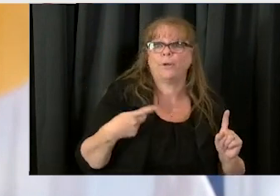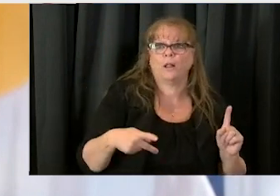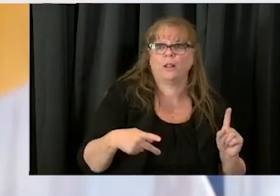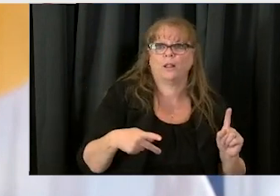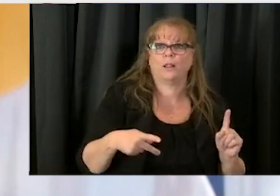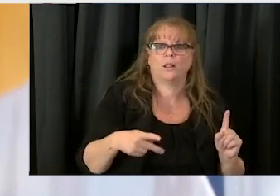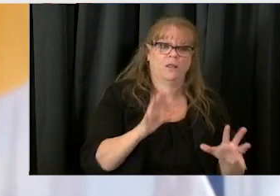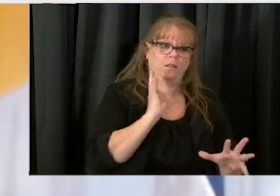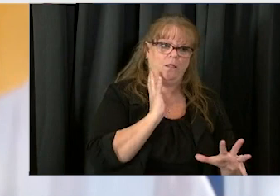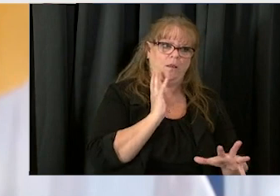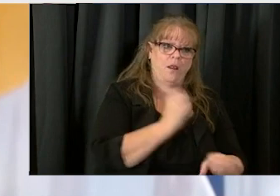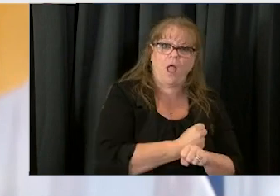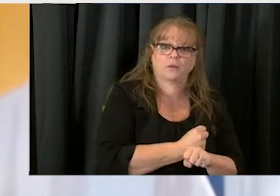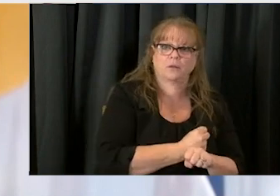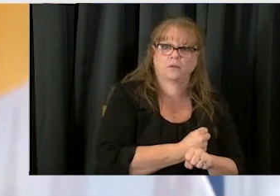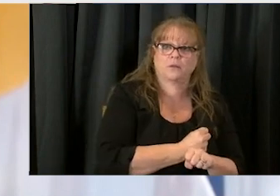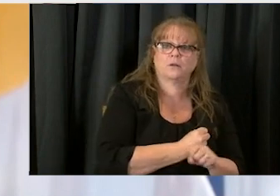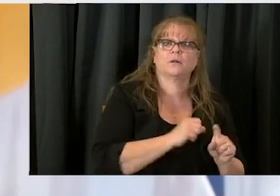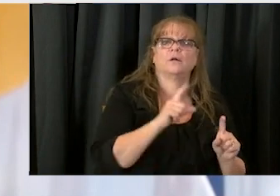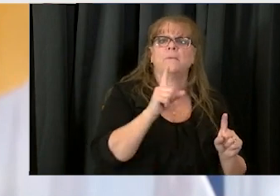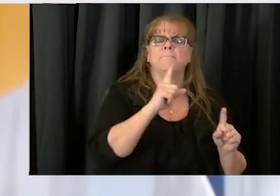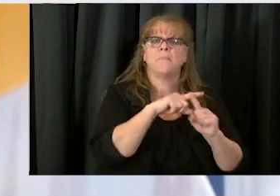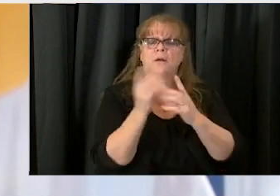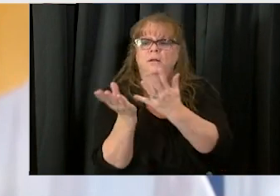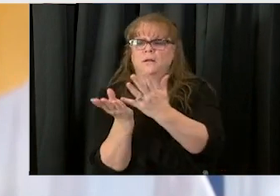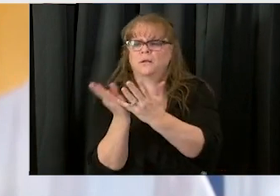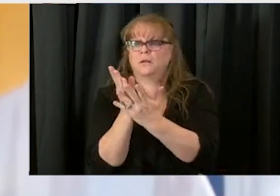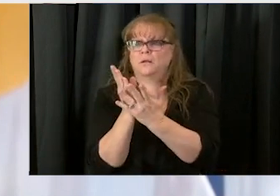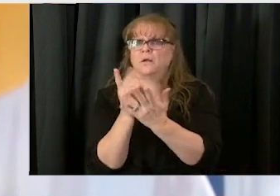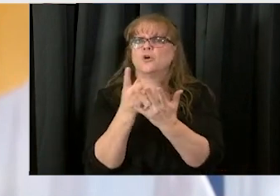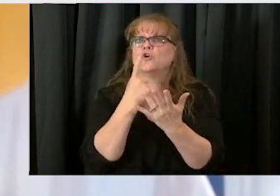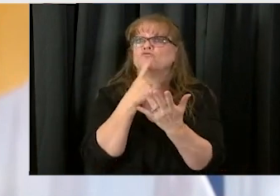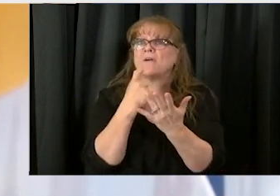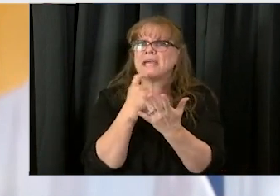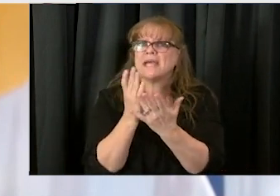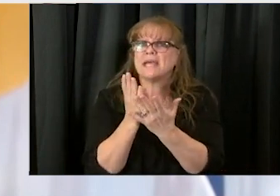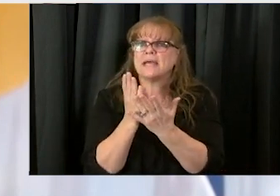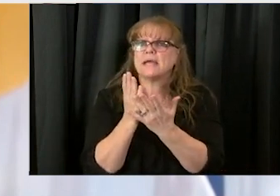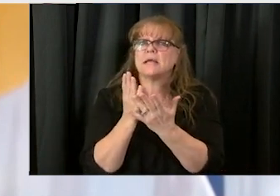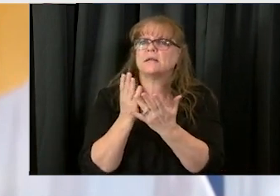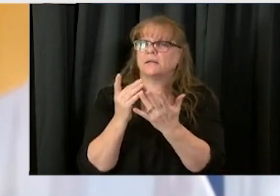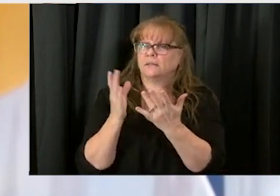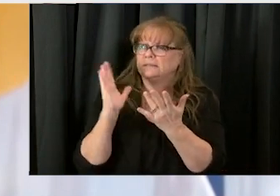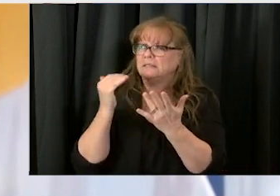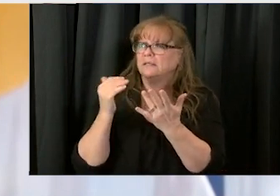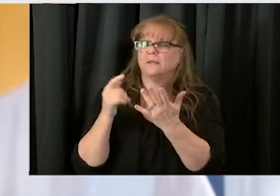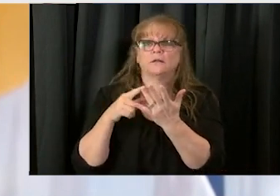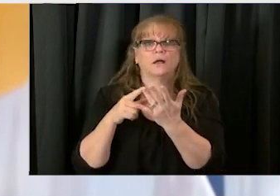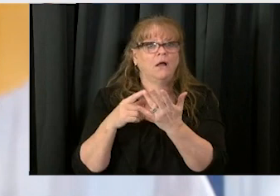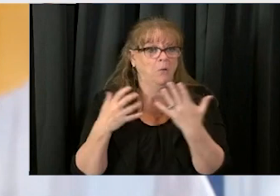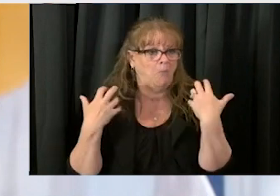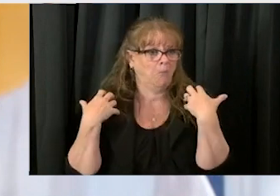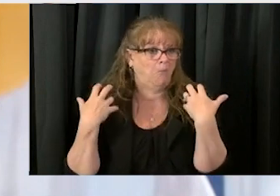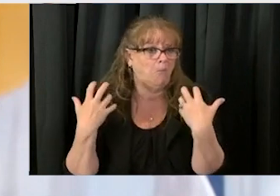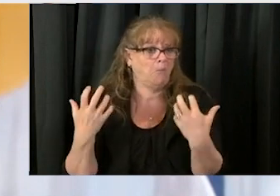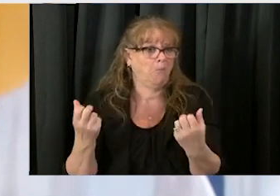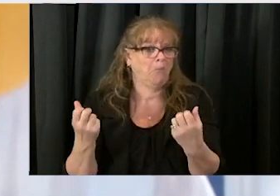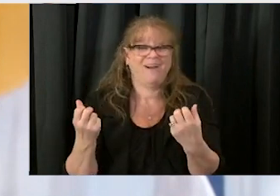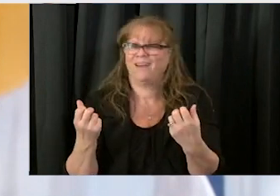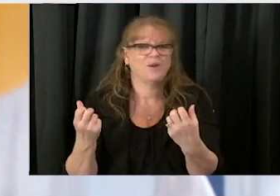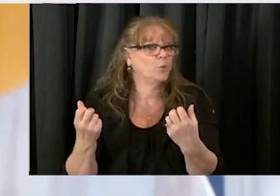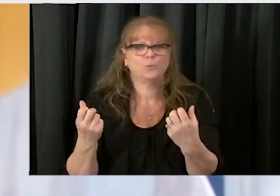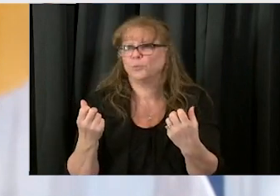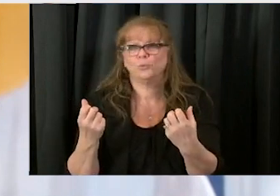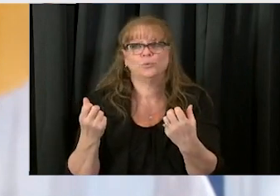is a extremely extreme step. I think I'm grateful for the forbearance of the people of Colorado to be able to live with that